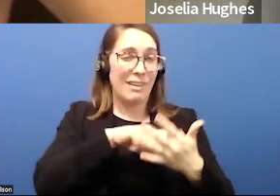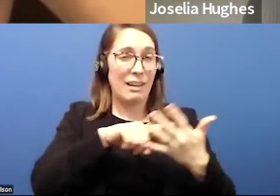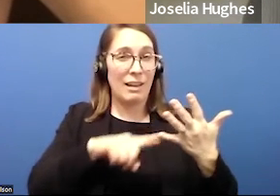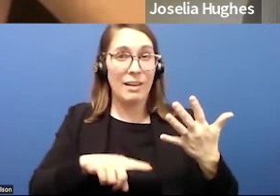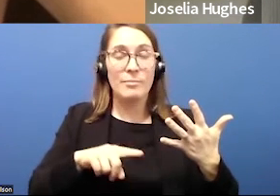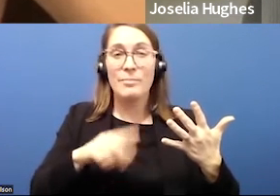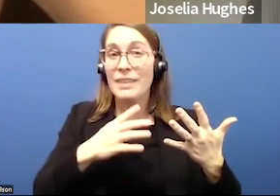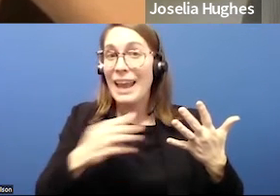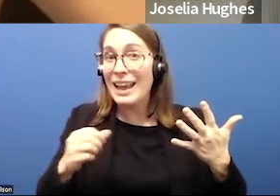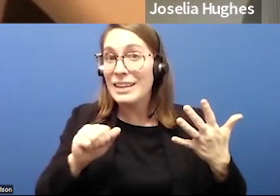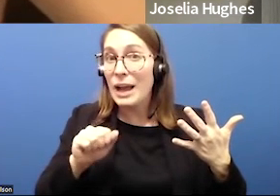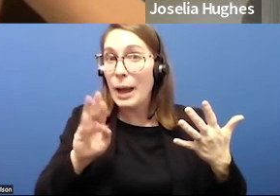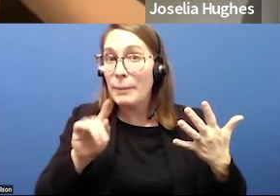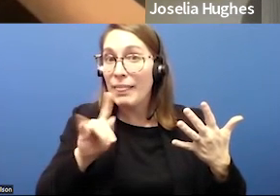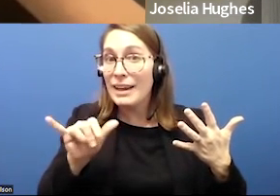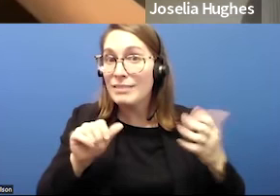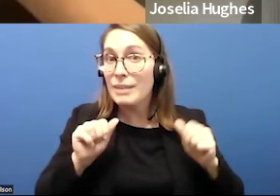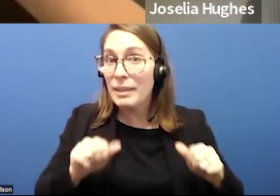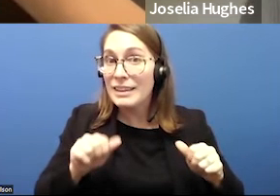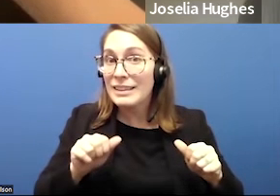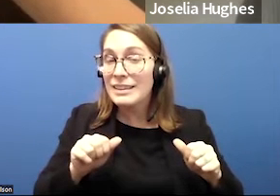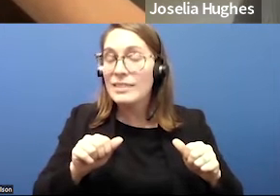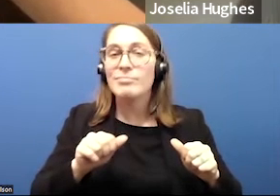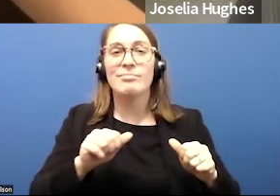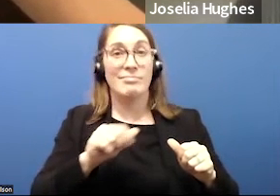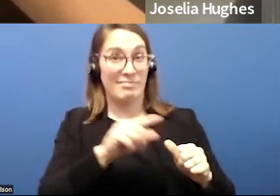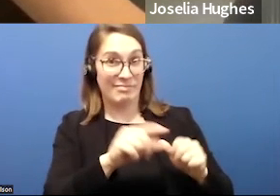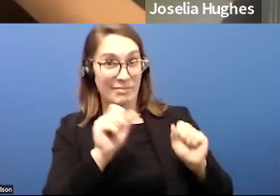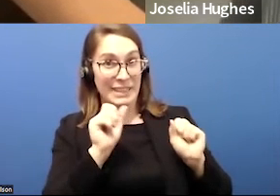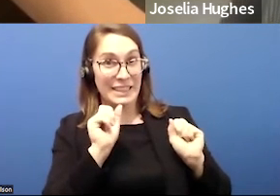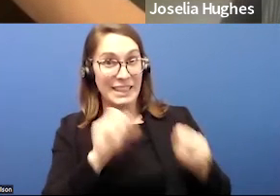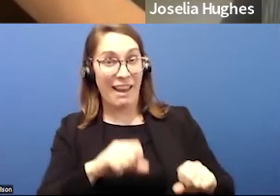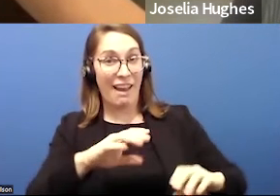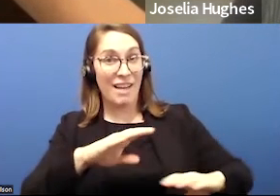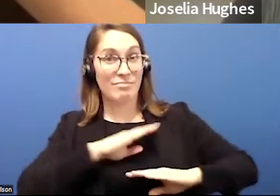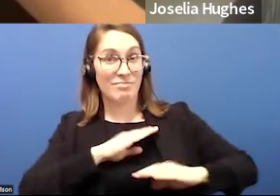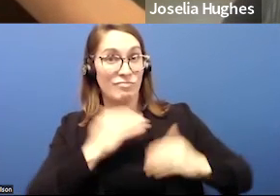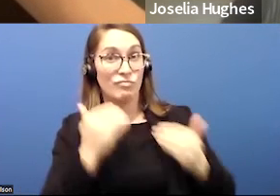health/wellness, and/or their ability to satisfactorily